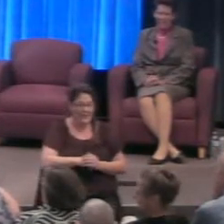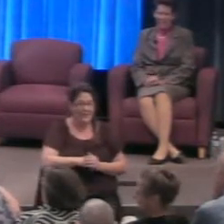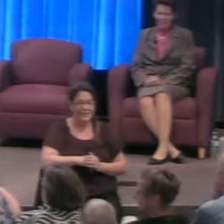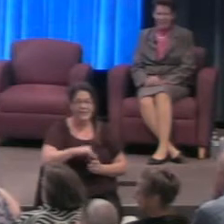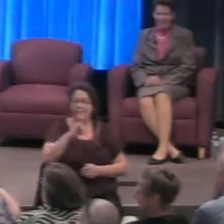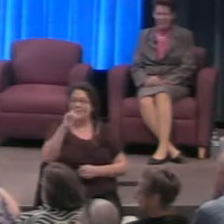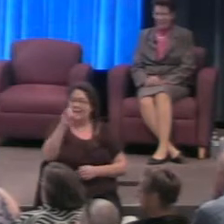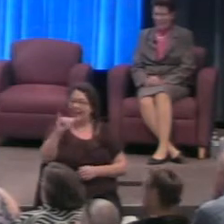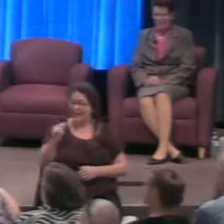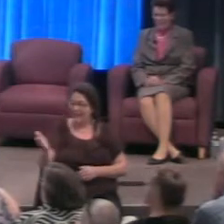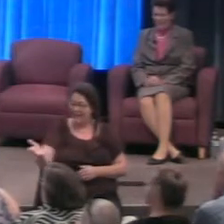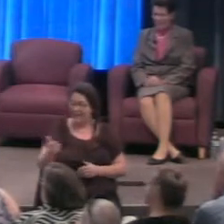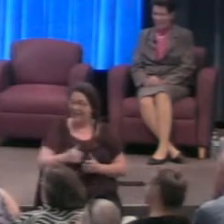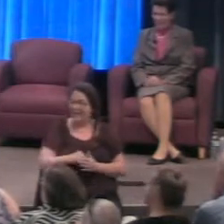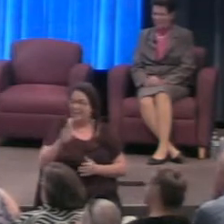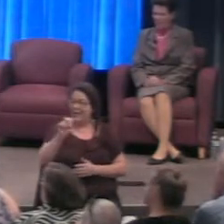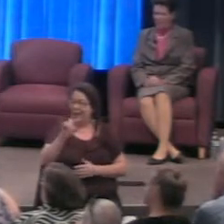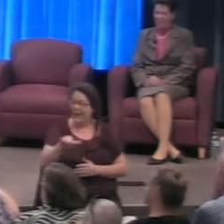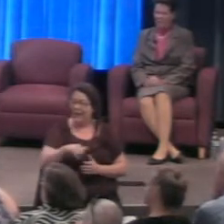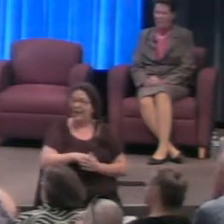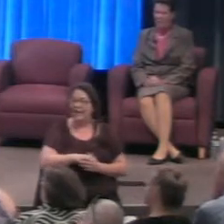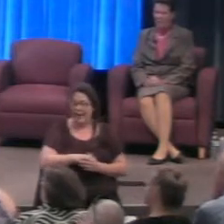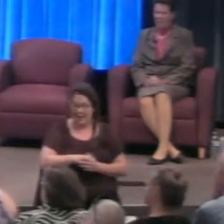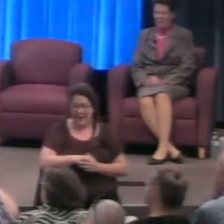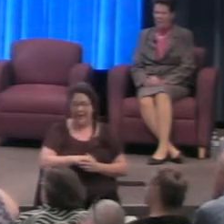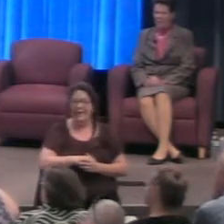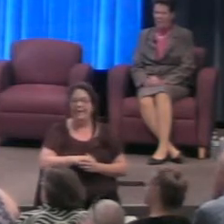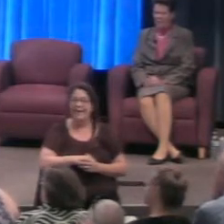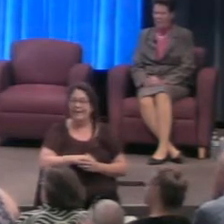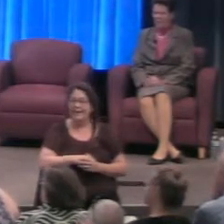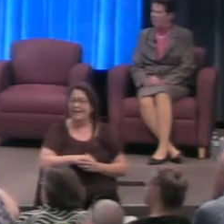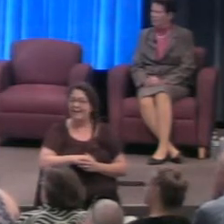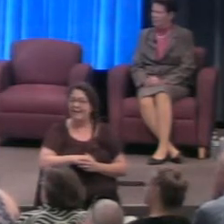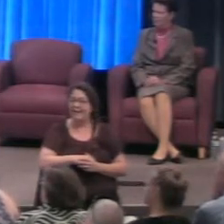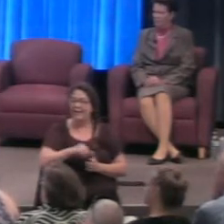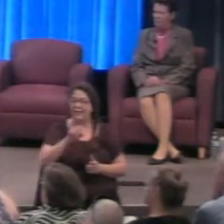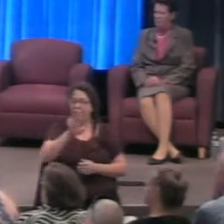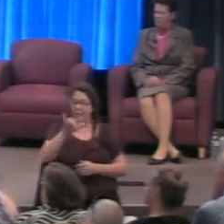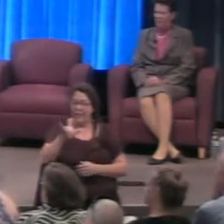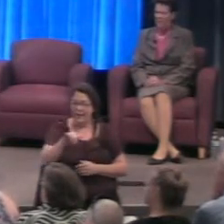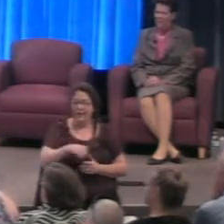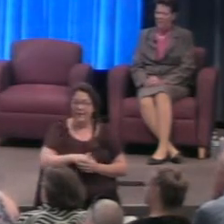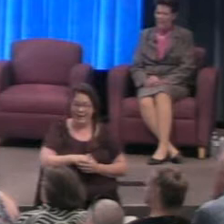Judy, Benny, let's see, Ruby,